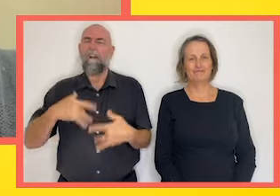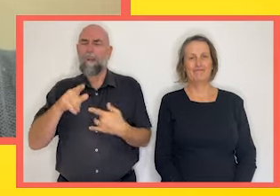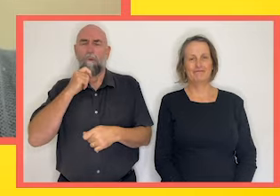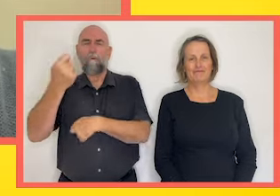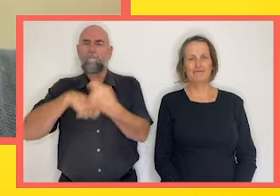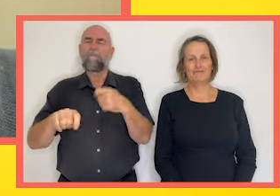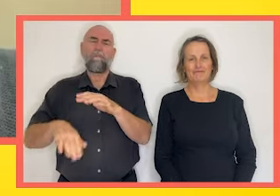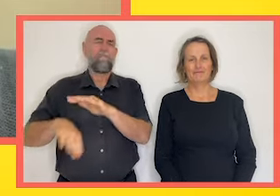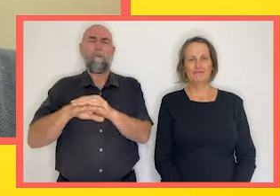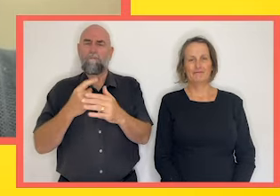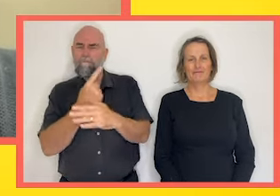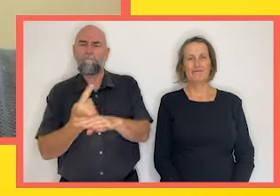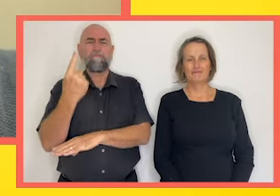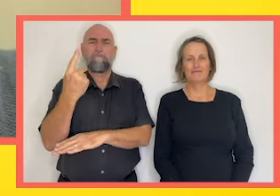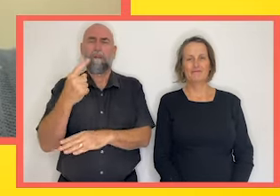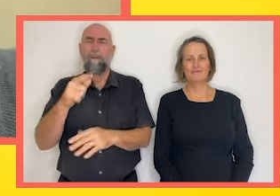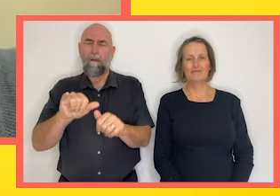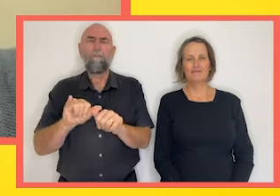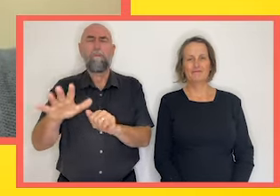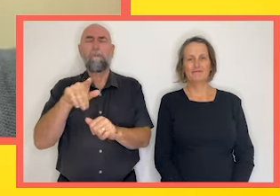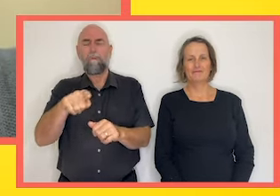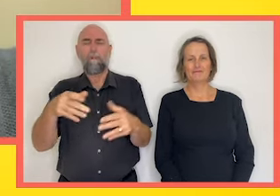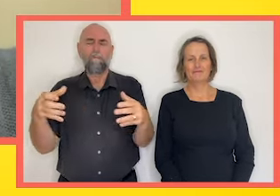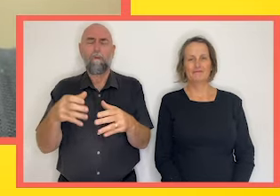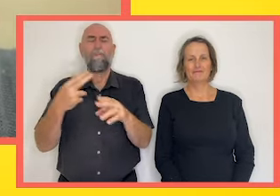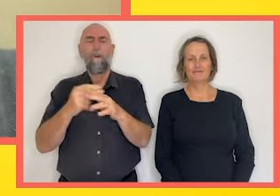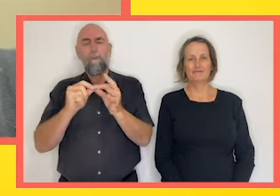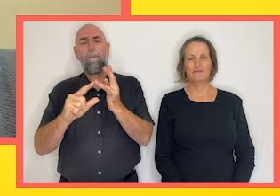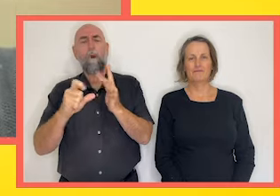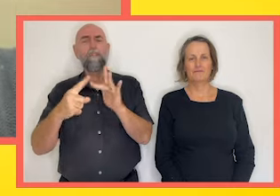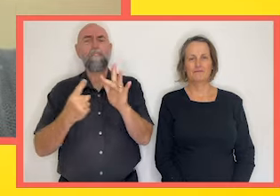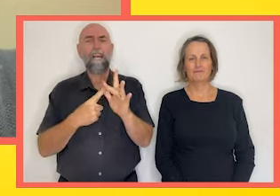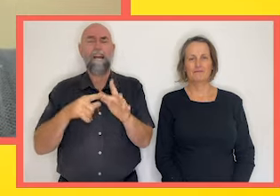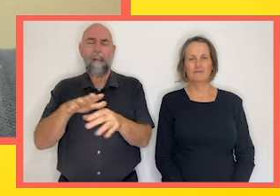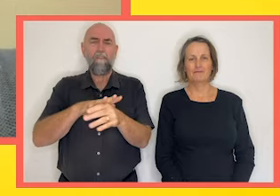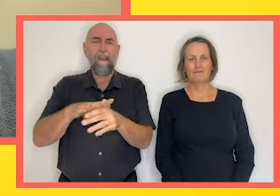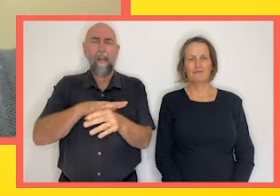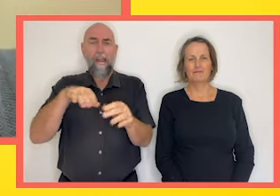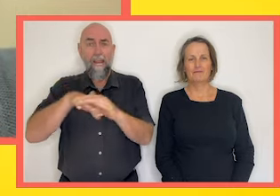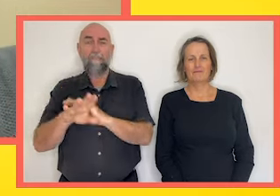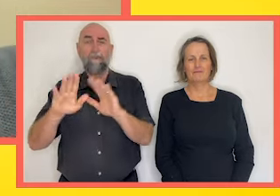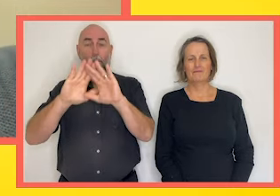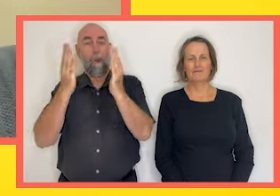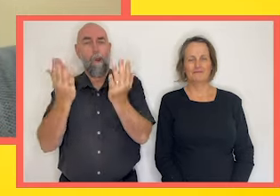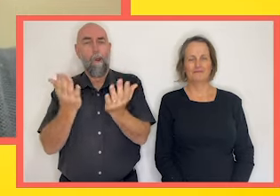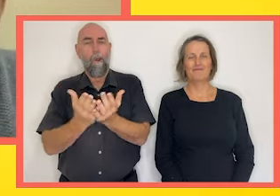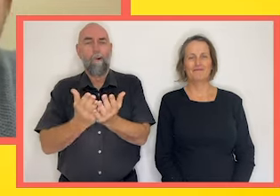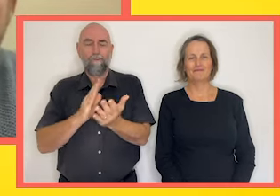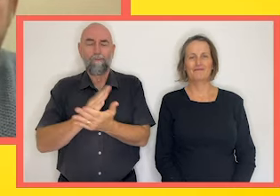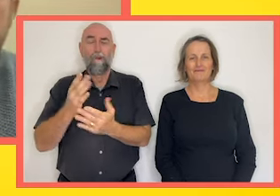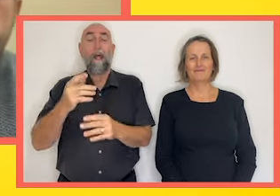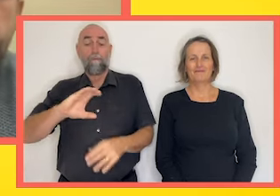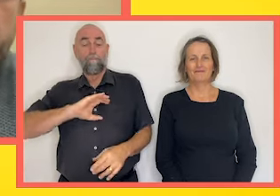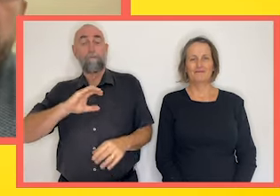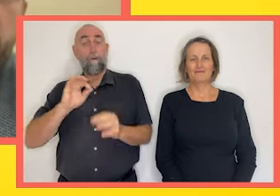boccia being so successful. The Australian boccia scene in an international arena. Another bronze